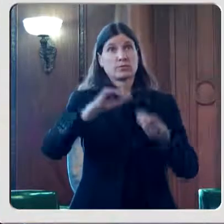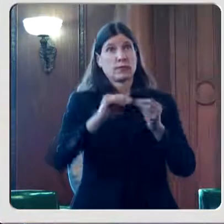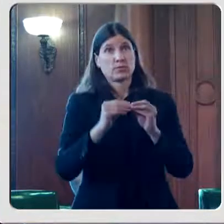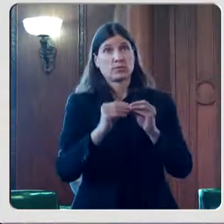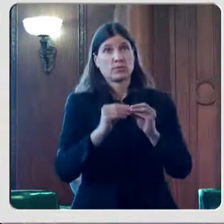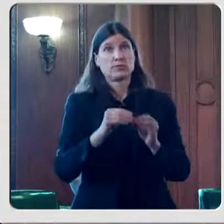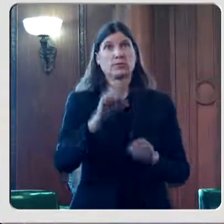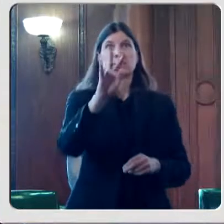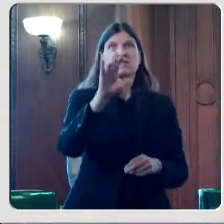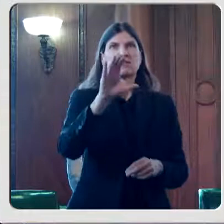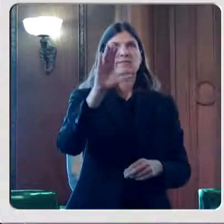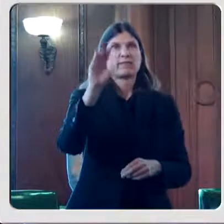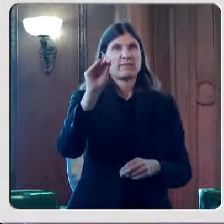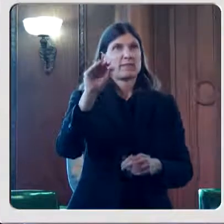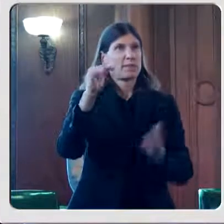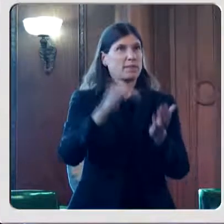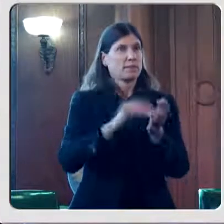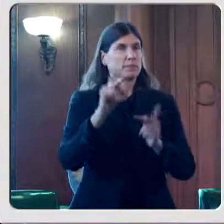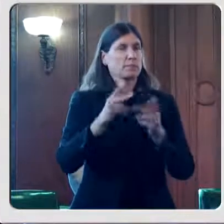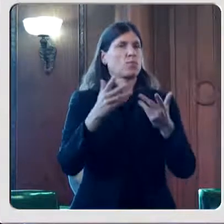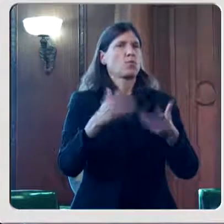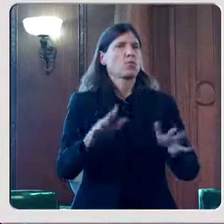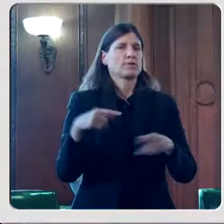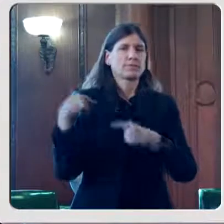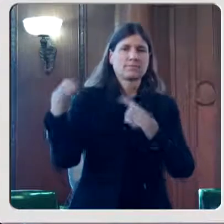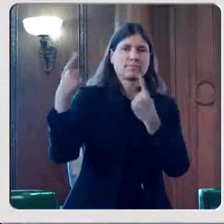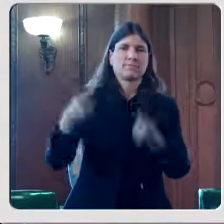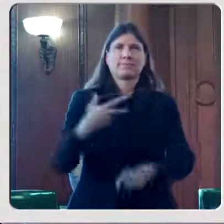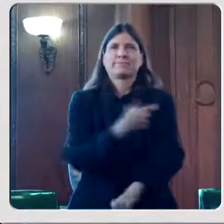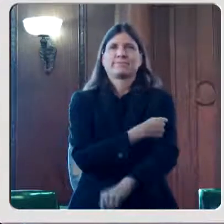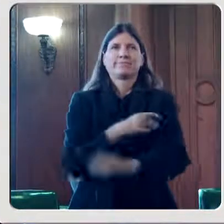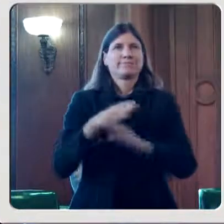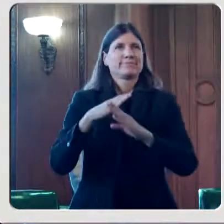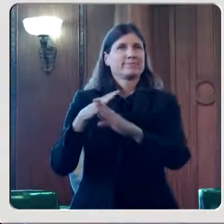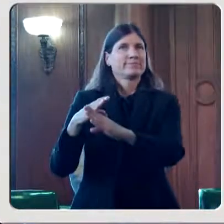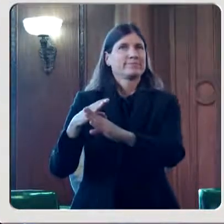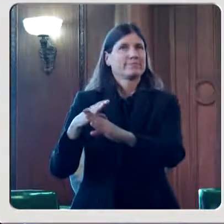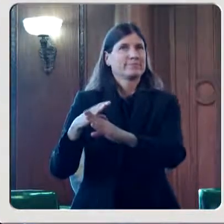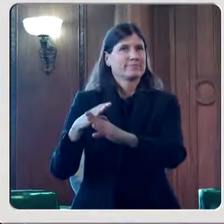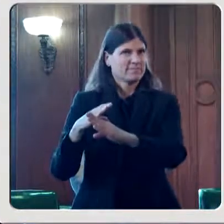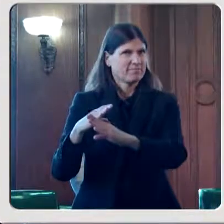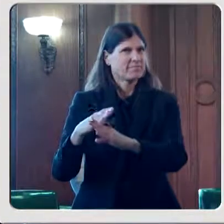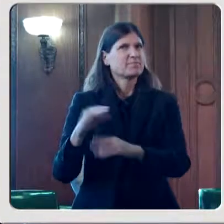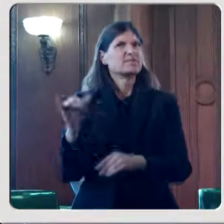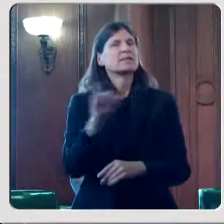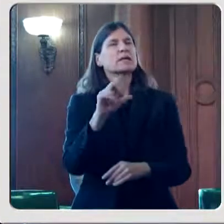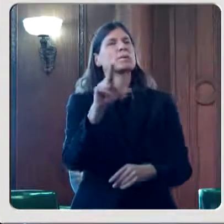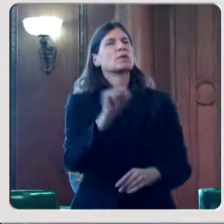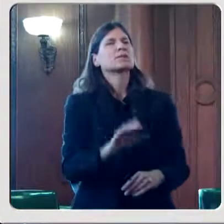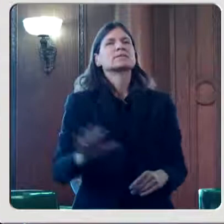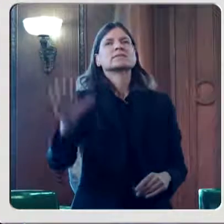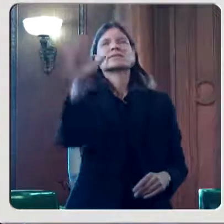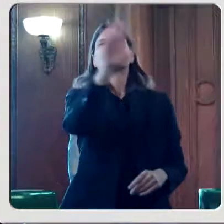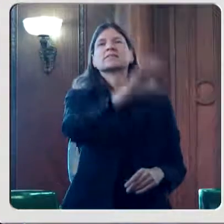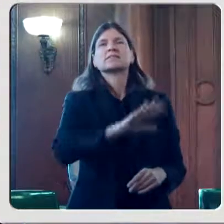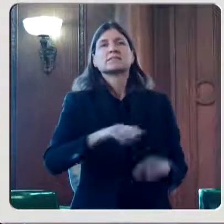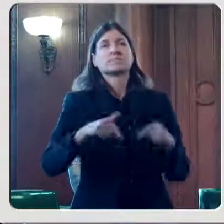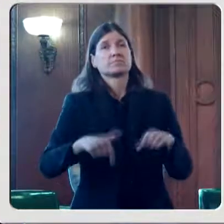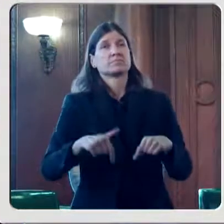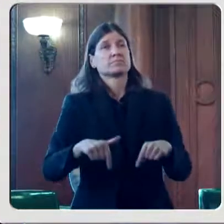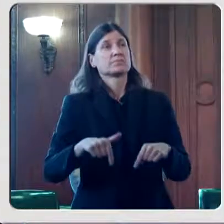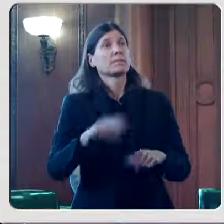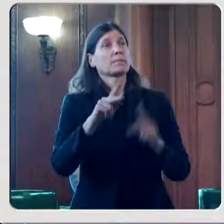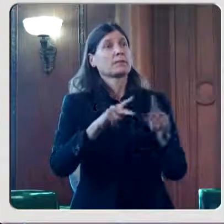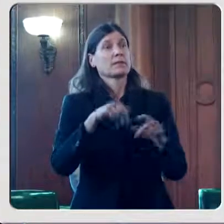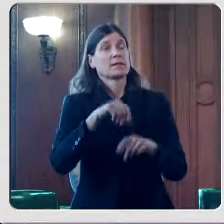about 11% of people having received a vaccine and probably a little over 3% now fully vaccinated. The